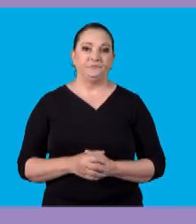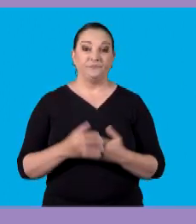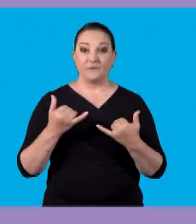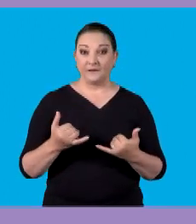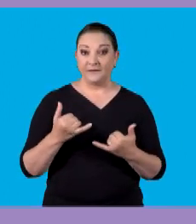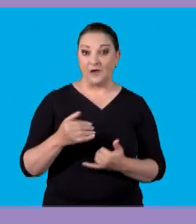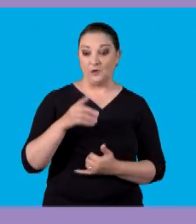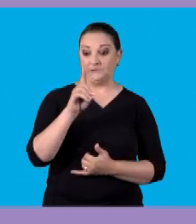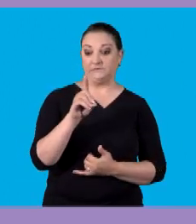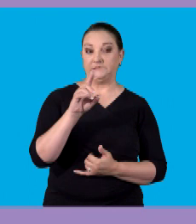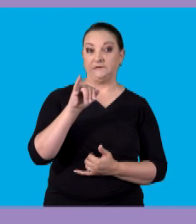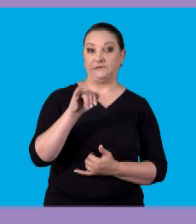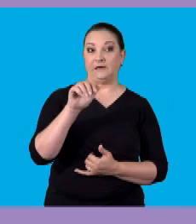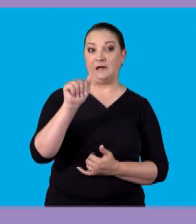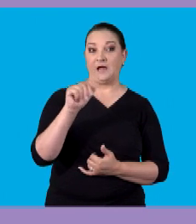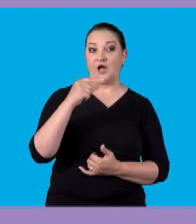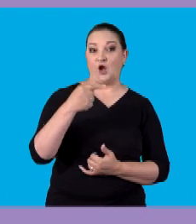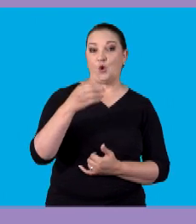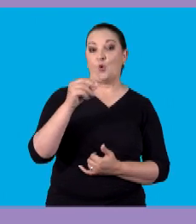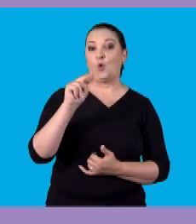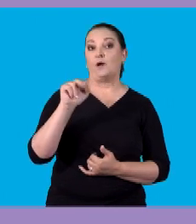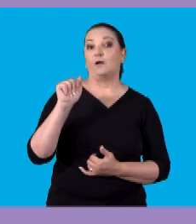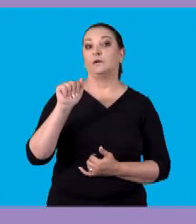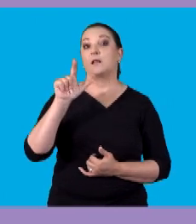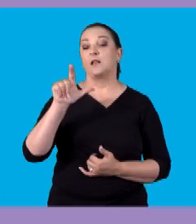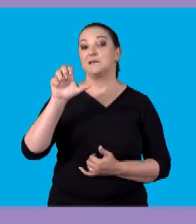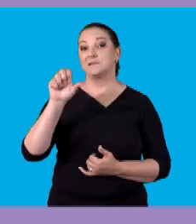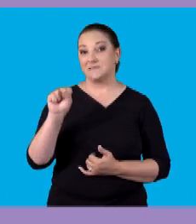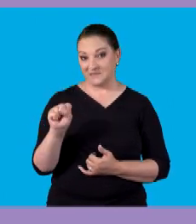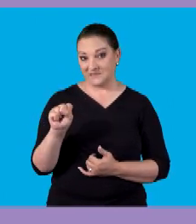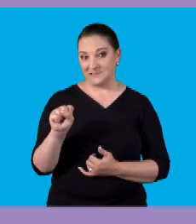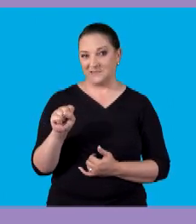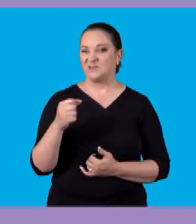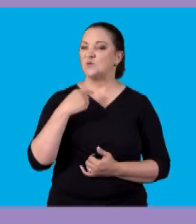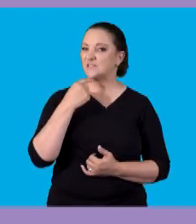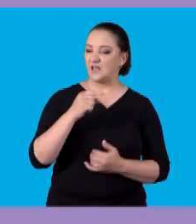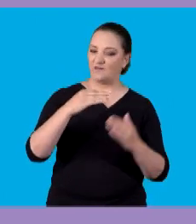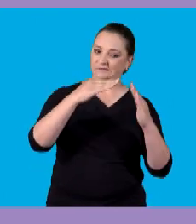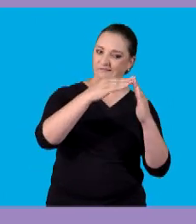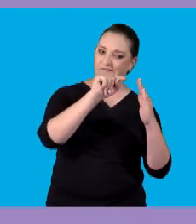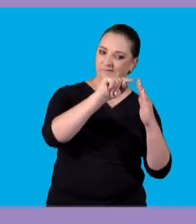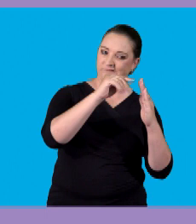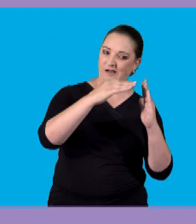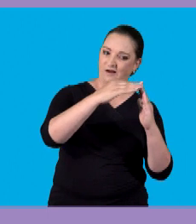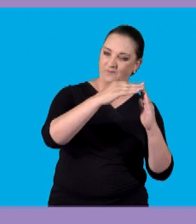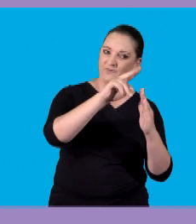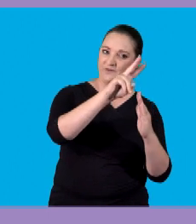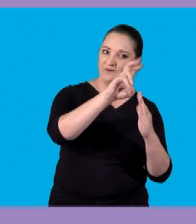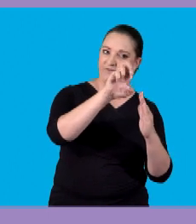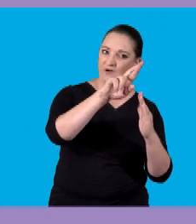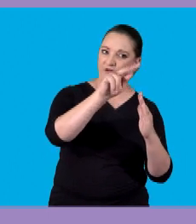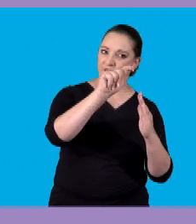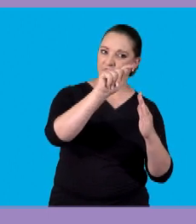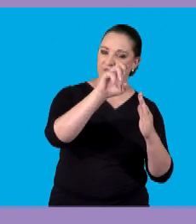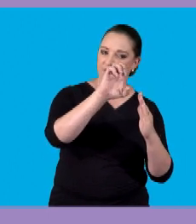So when looking at those diagonals, we can see that because we said a diagonal goes from one vertex to another